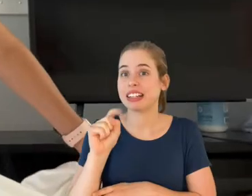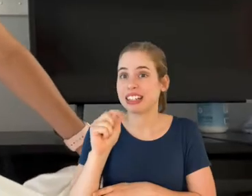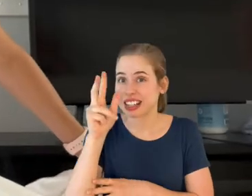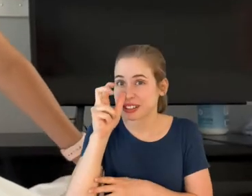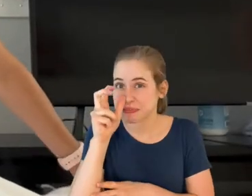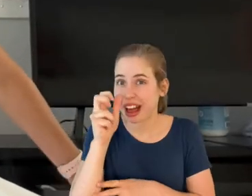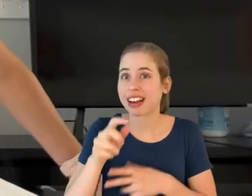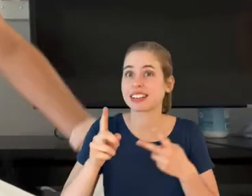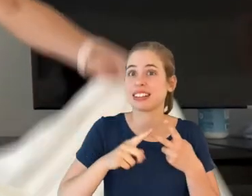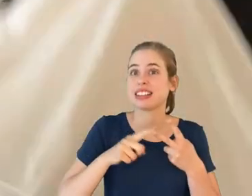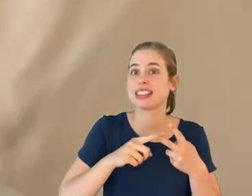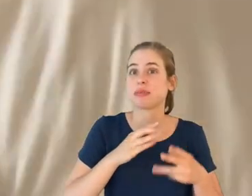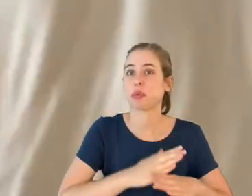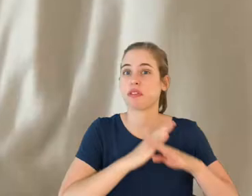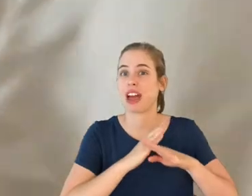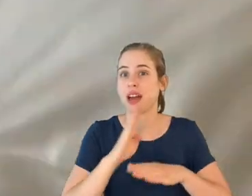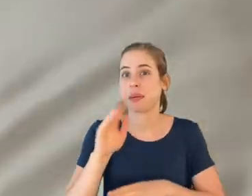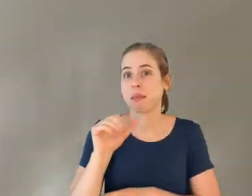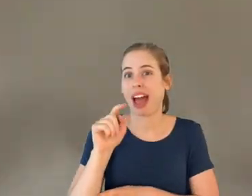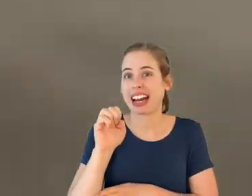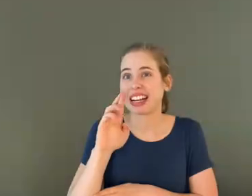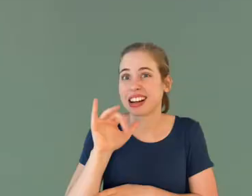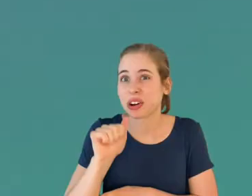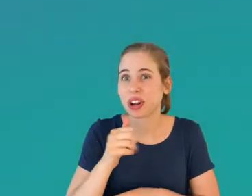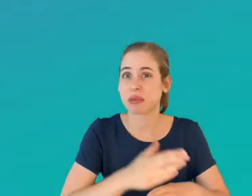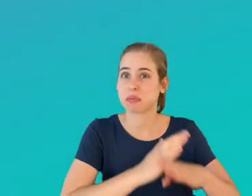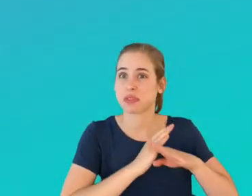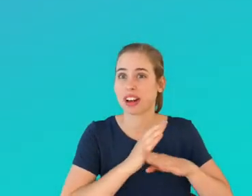is antibacteria and bed bugs.